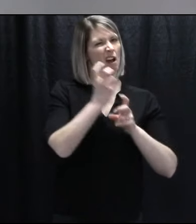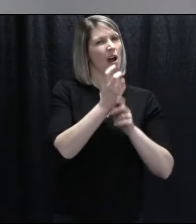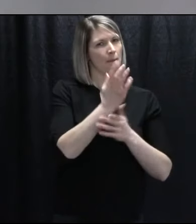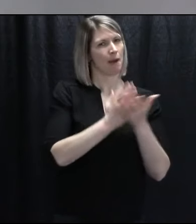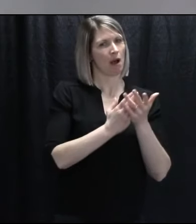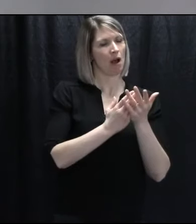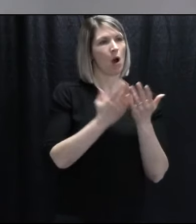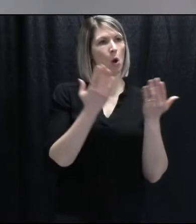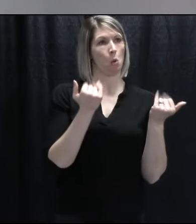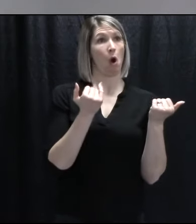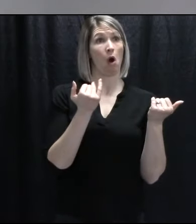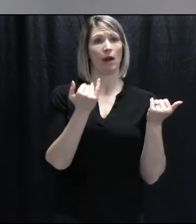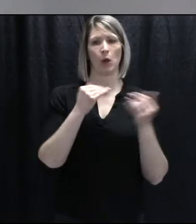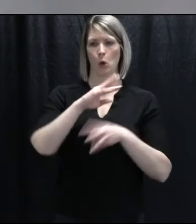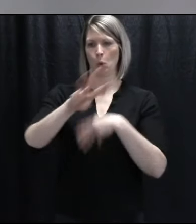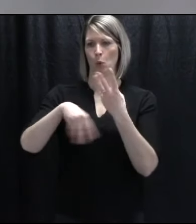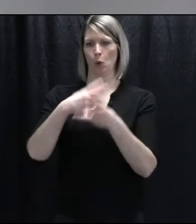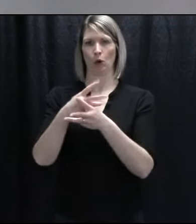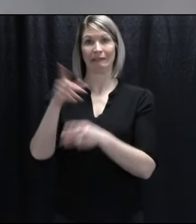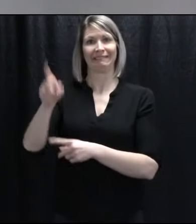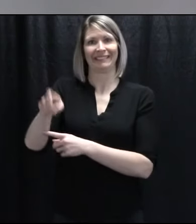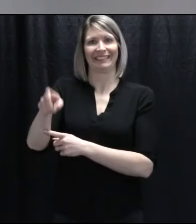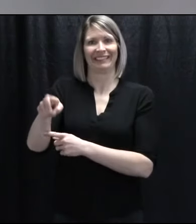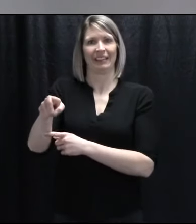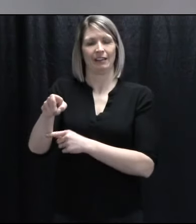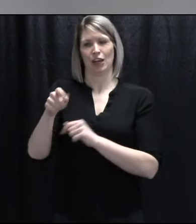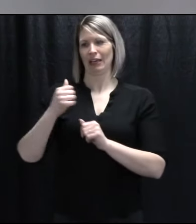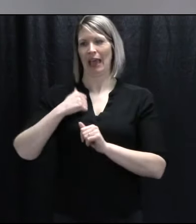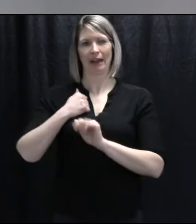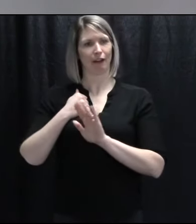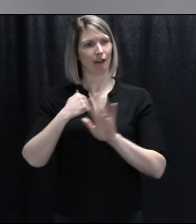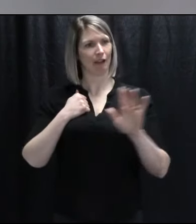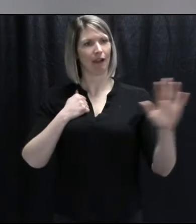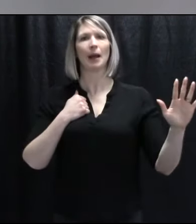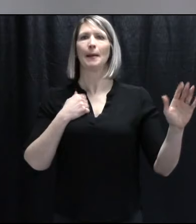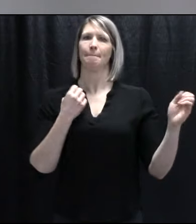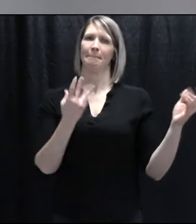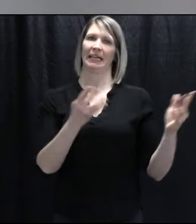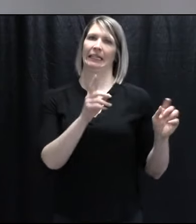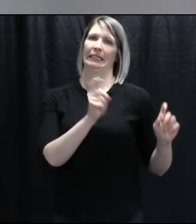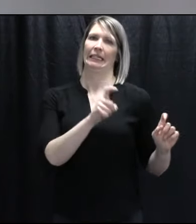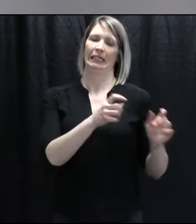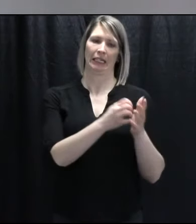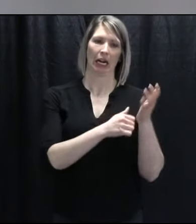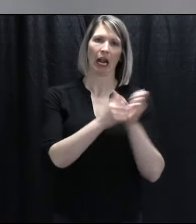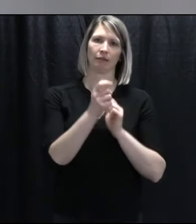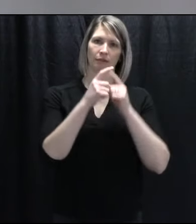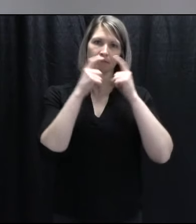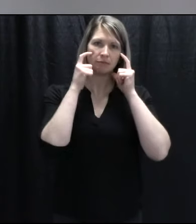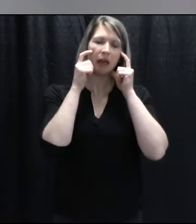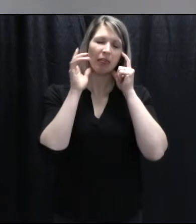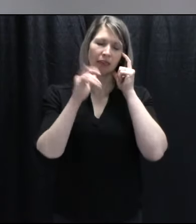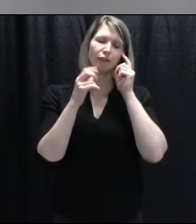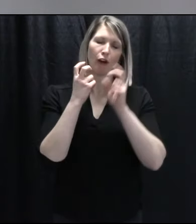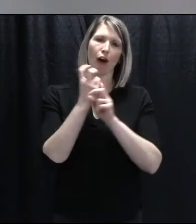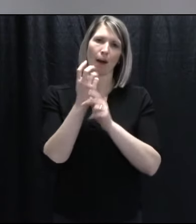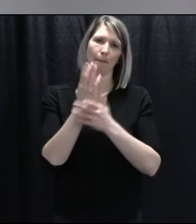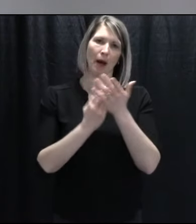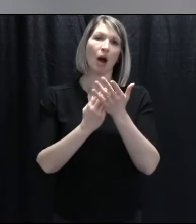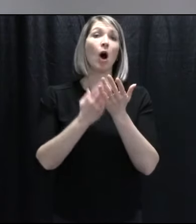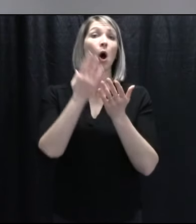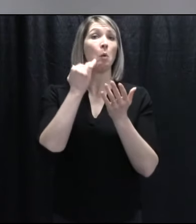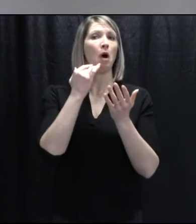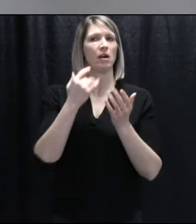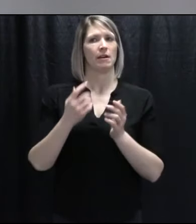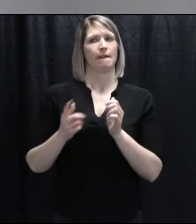because most of this equipment, until very recently, was made in Hubei province, centered around the city of Wuhan. So